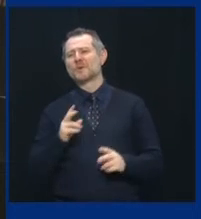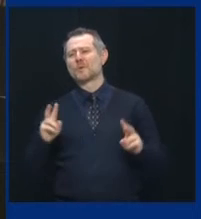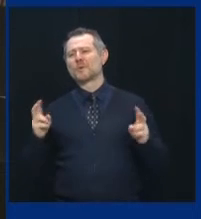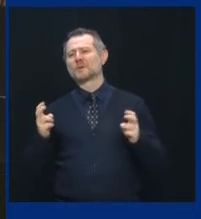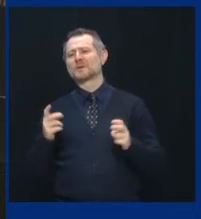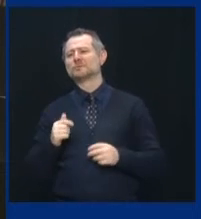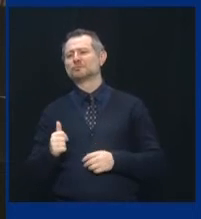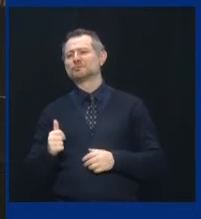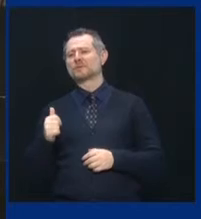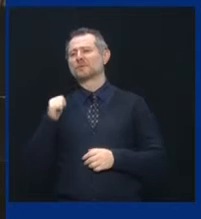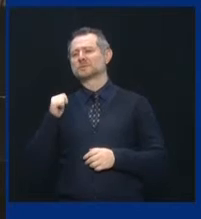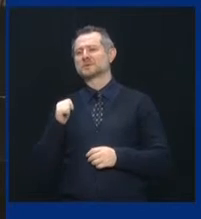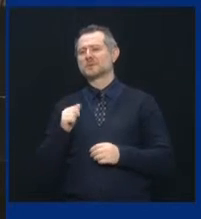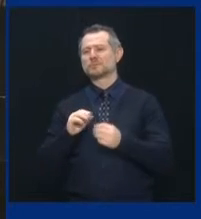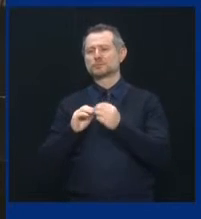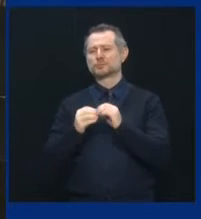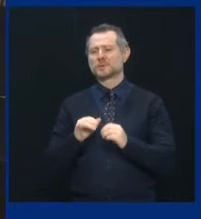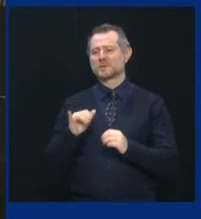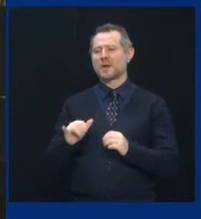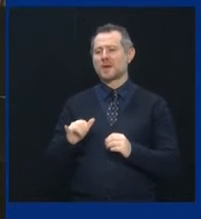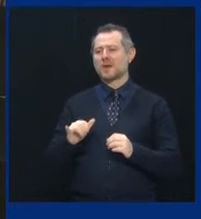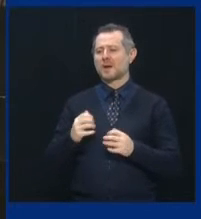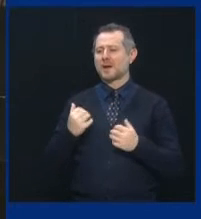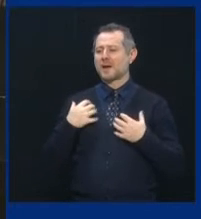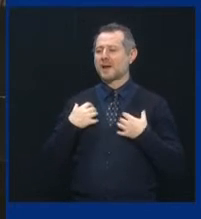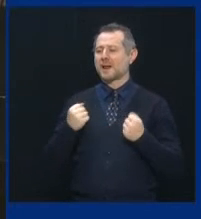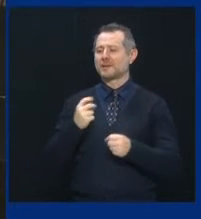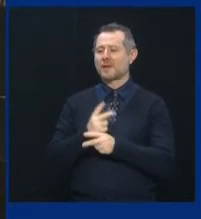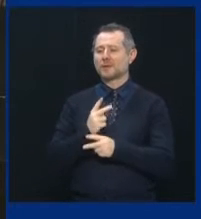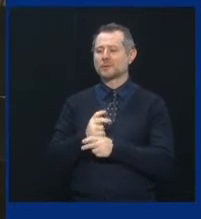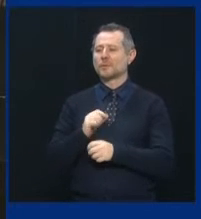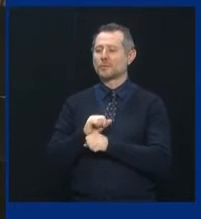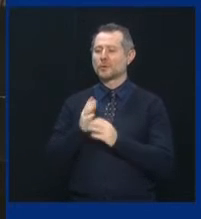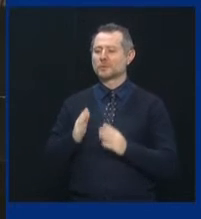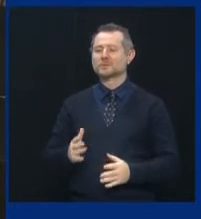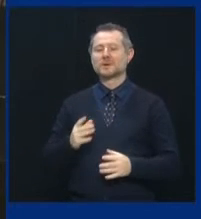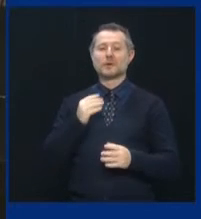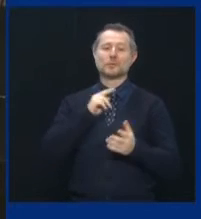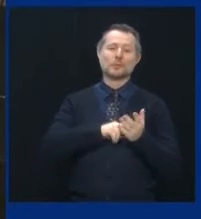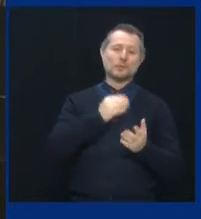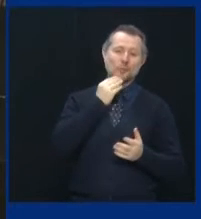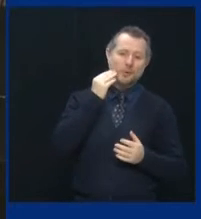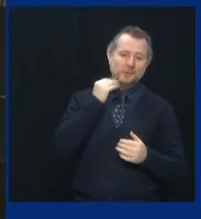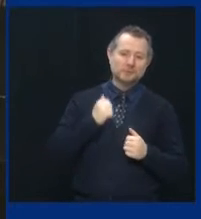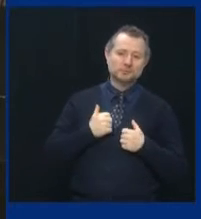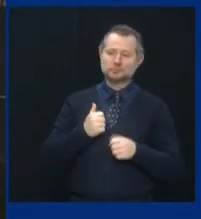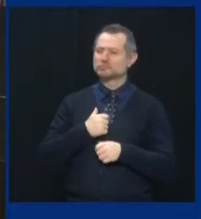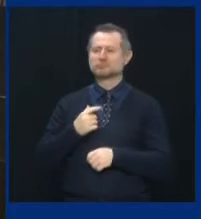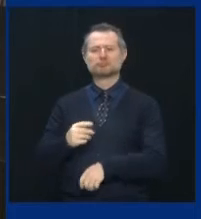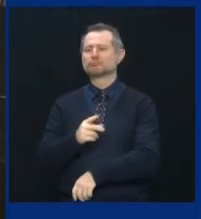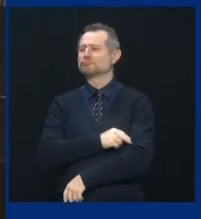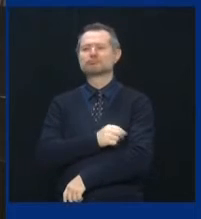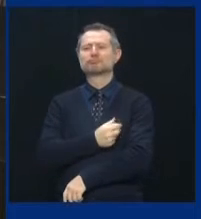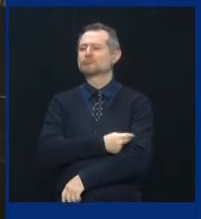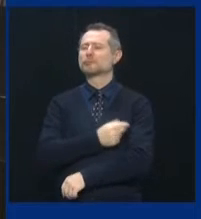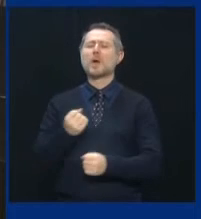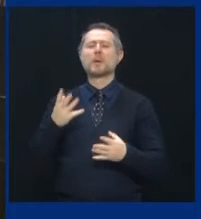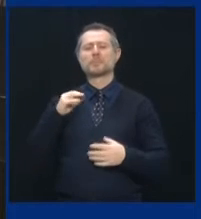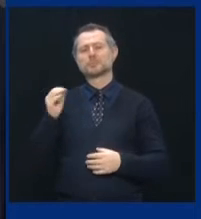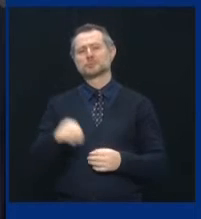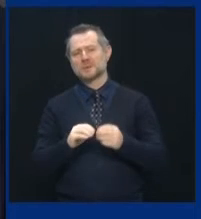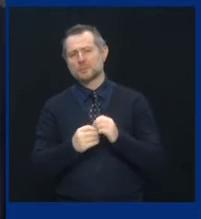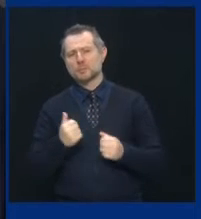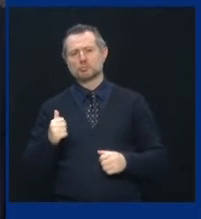vaccine among healthcare workers and nursing home residents and staff? And do you know how many people have refused right now to take the vaccine? We